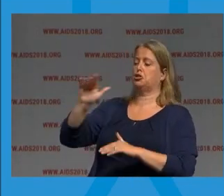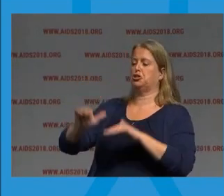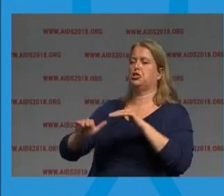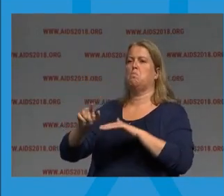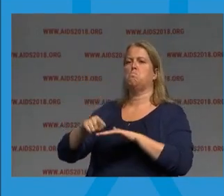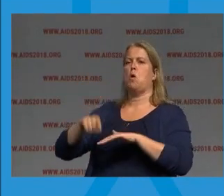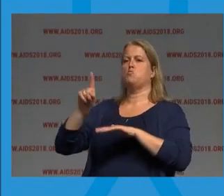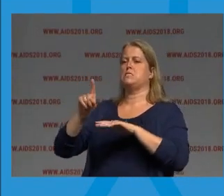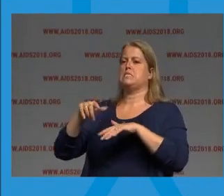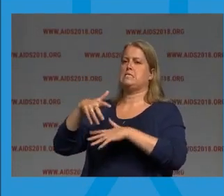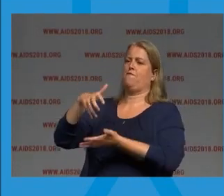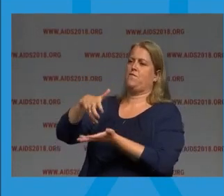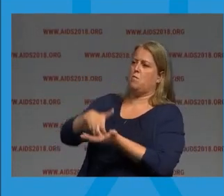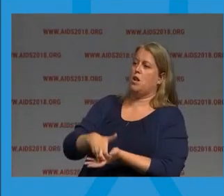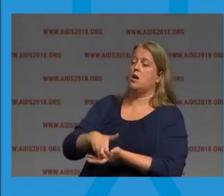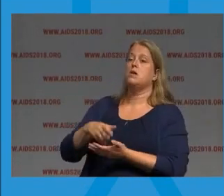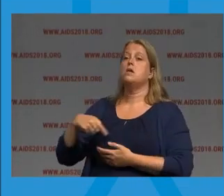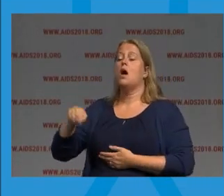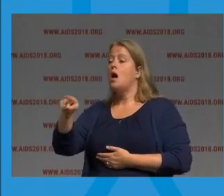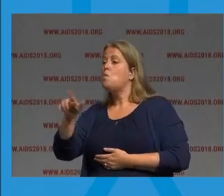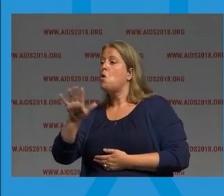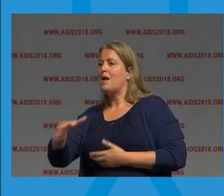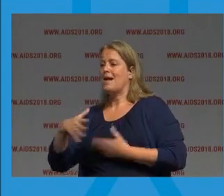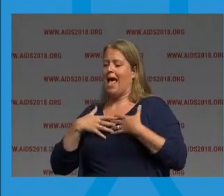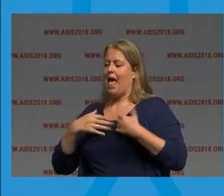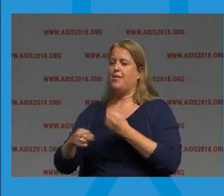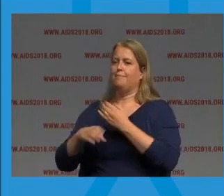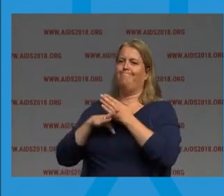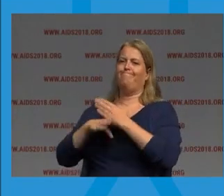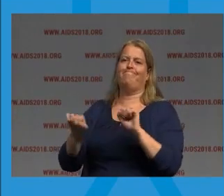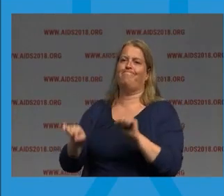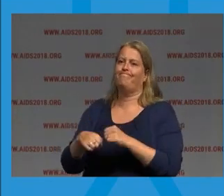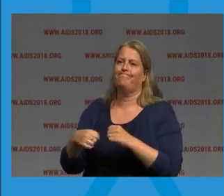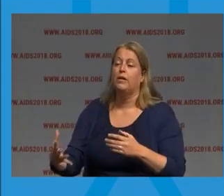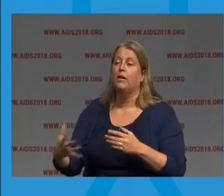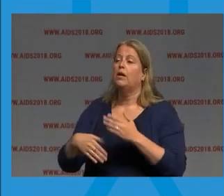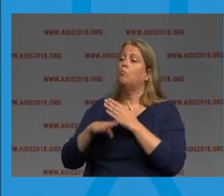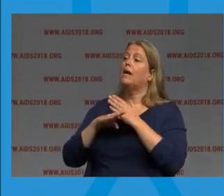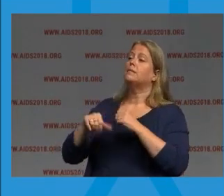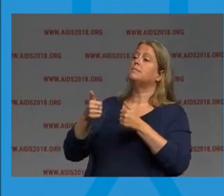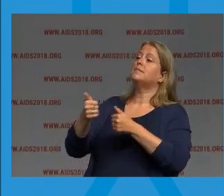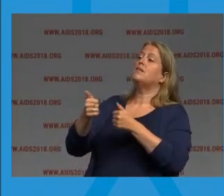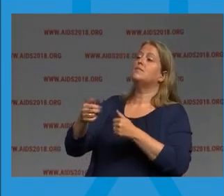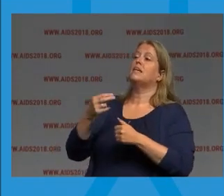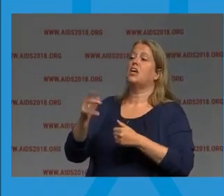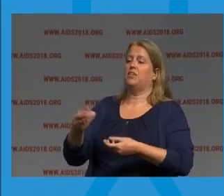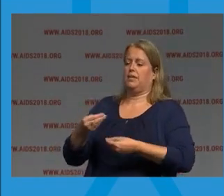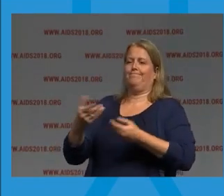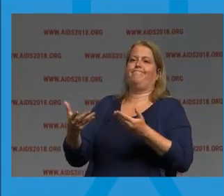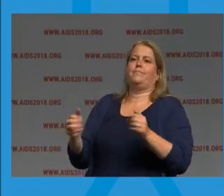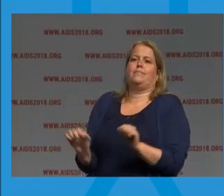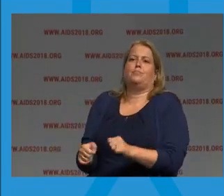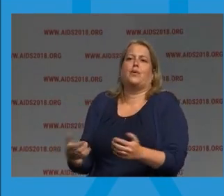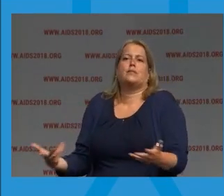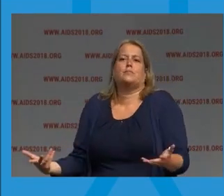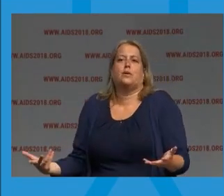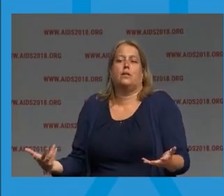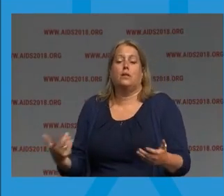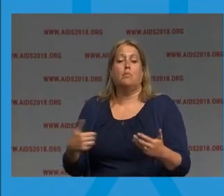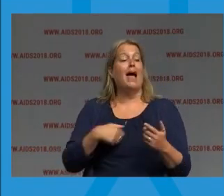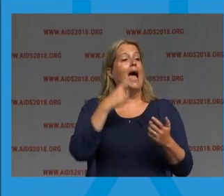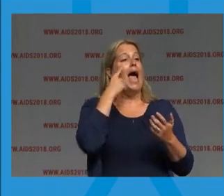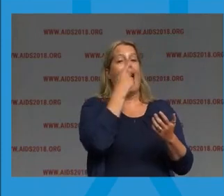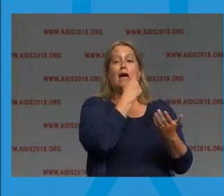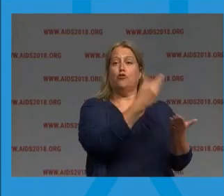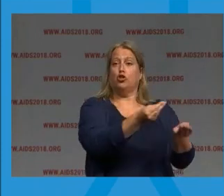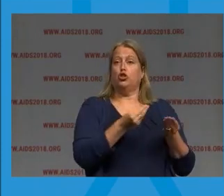unable to secure their sexual and reproductive health and rights and protect themselves from HIV infection. The evidence is telling us that this